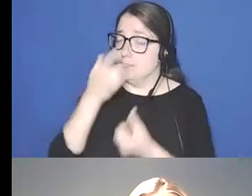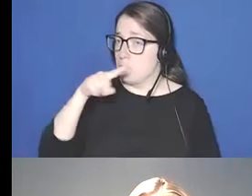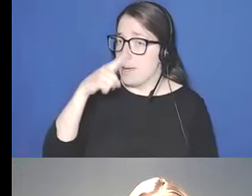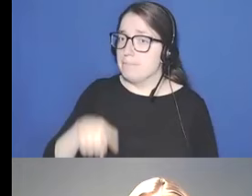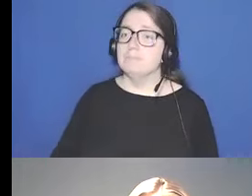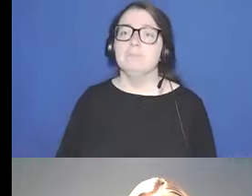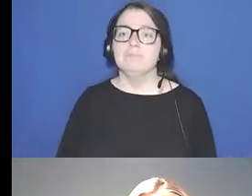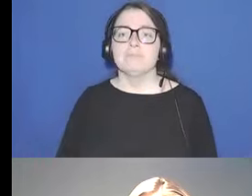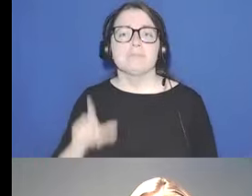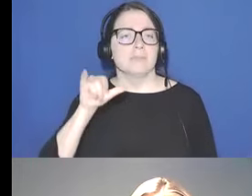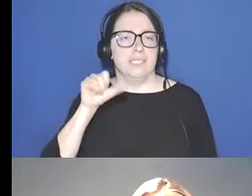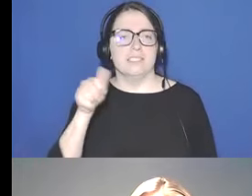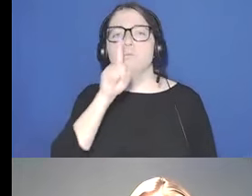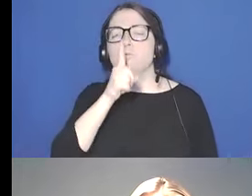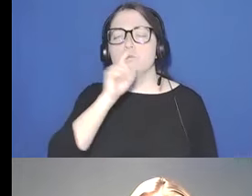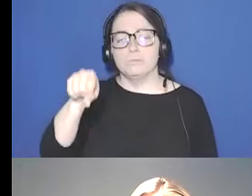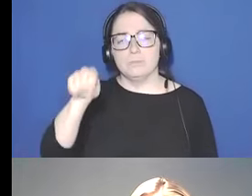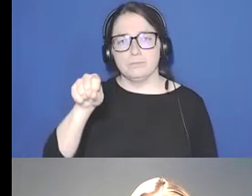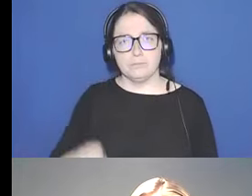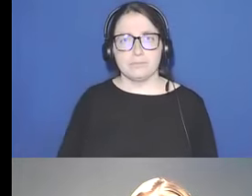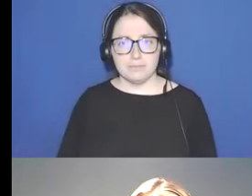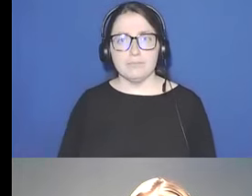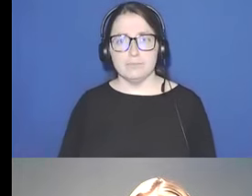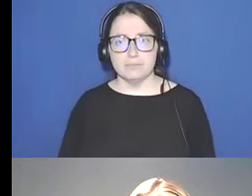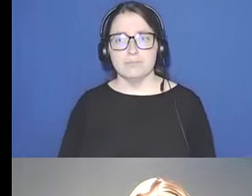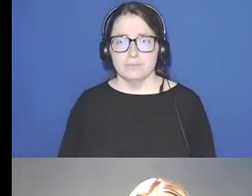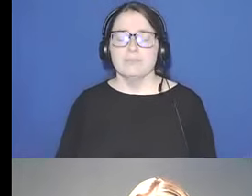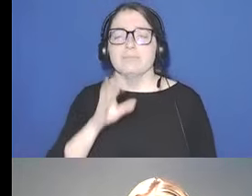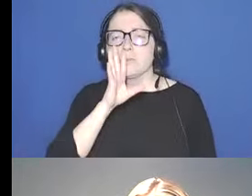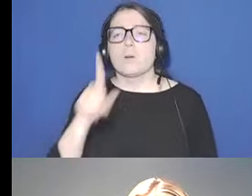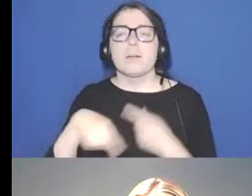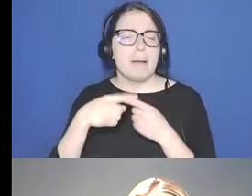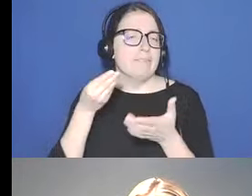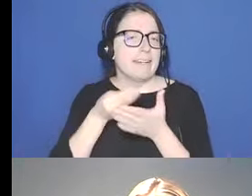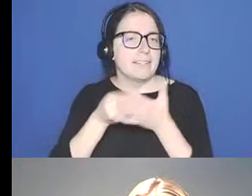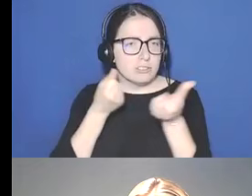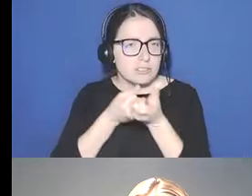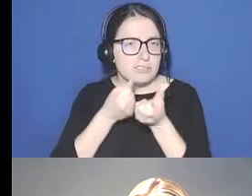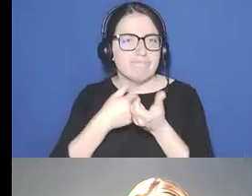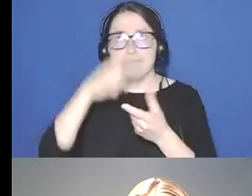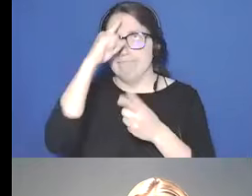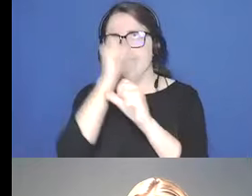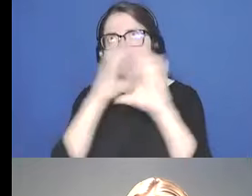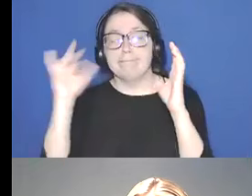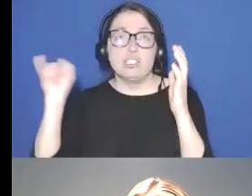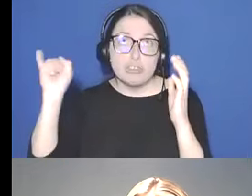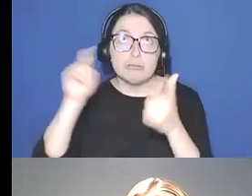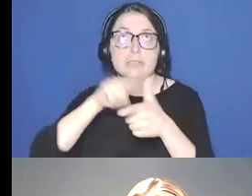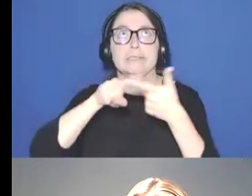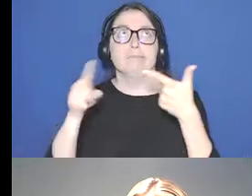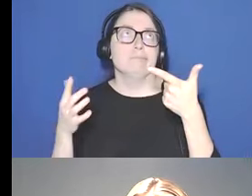Yeah, so when you talk about financial assistance, I think of like insurance